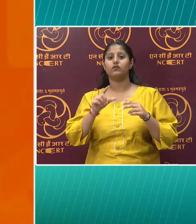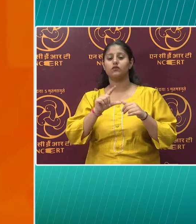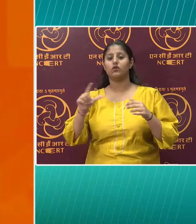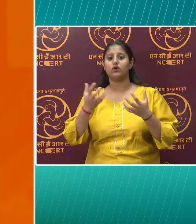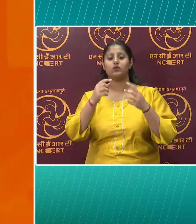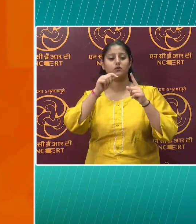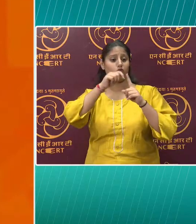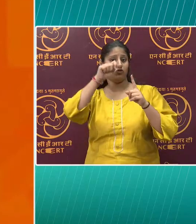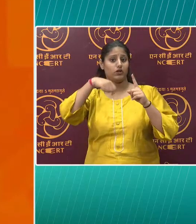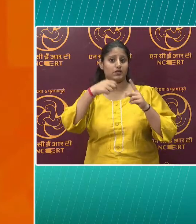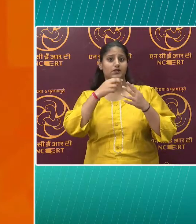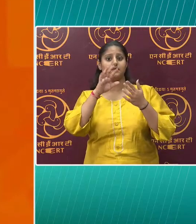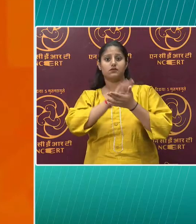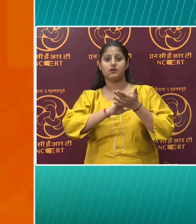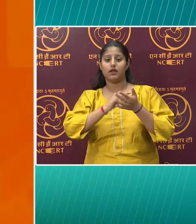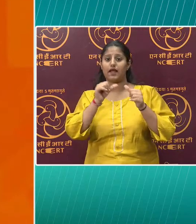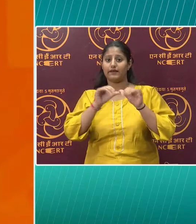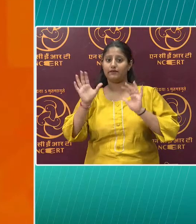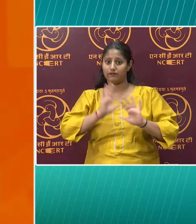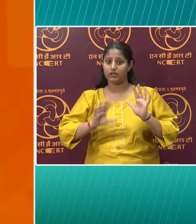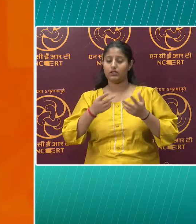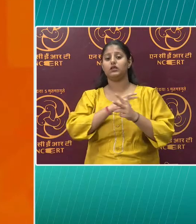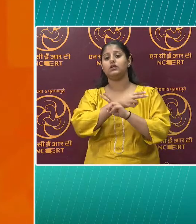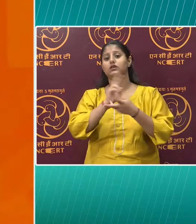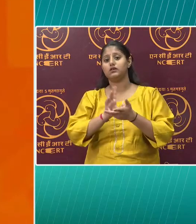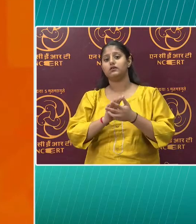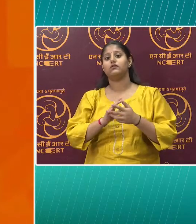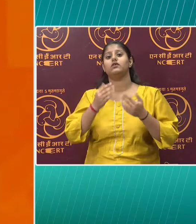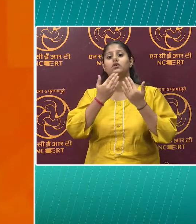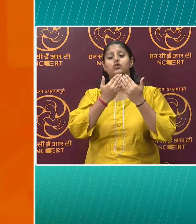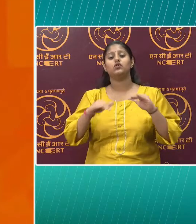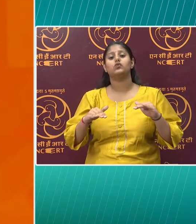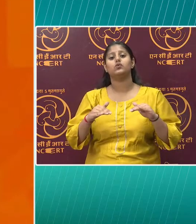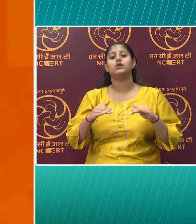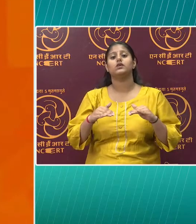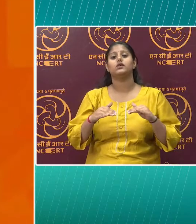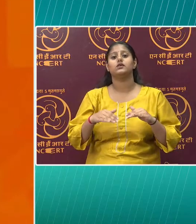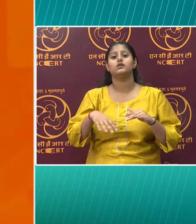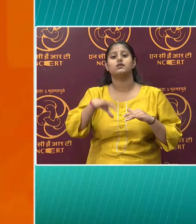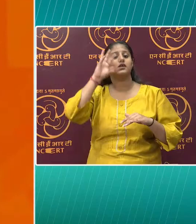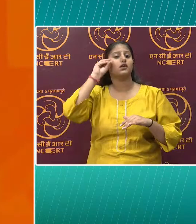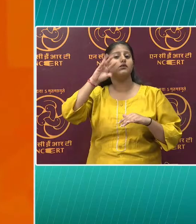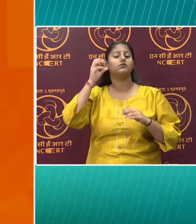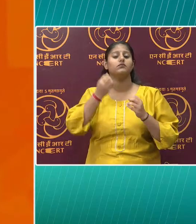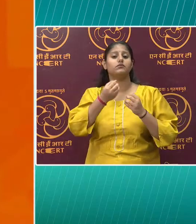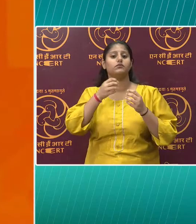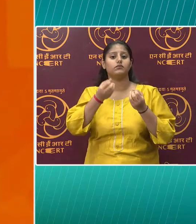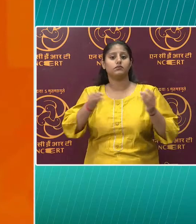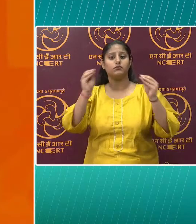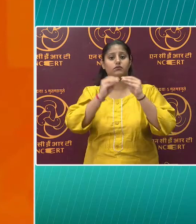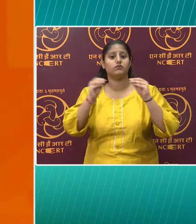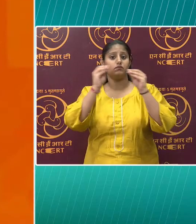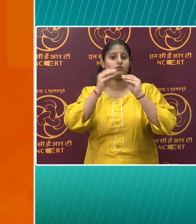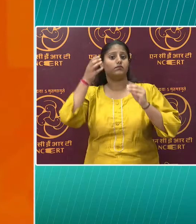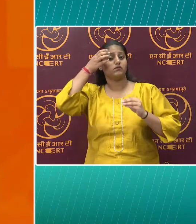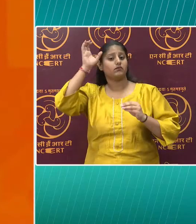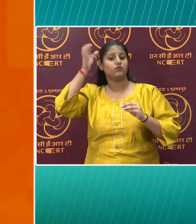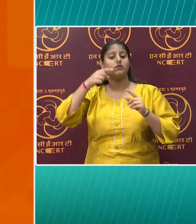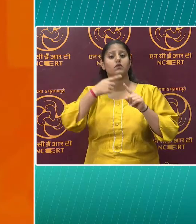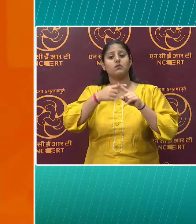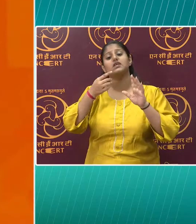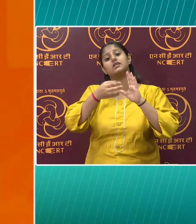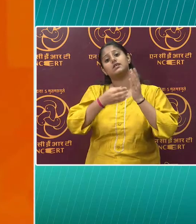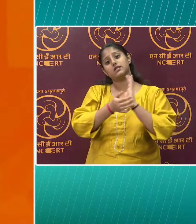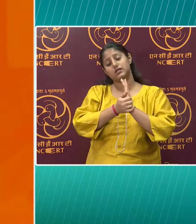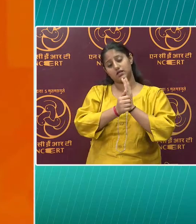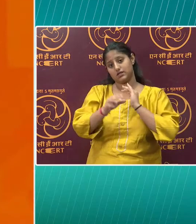project-based activities in our school, so that students, they don't just acquire knowledge, but they also acquire skills and